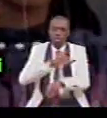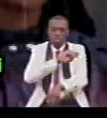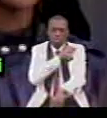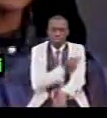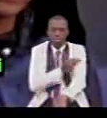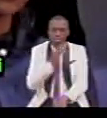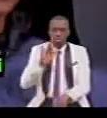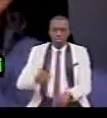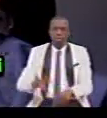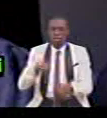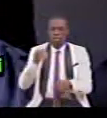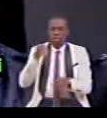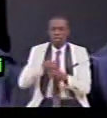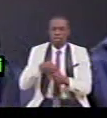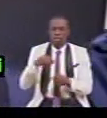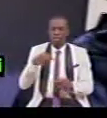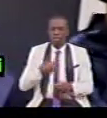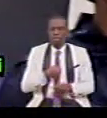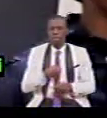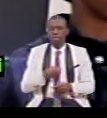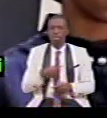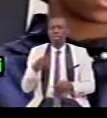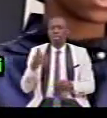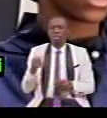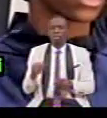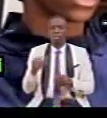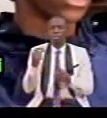me the Lord is